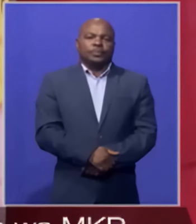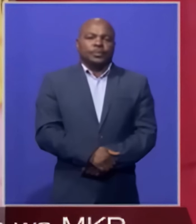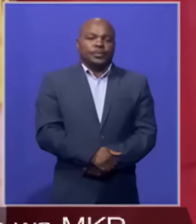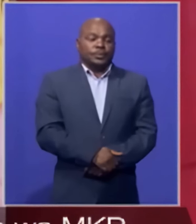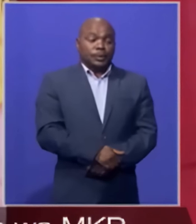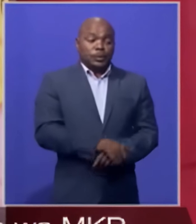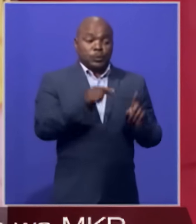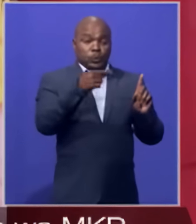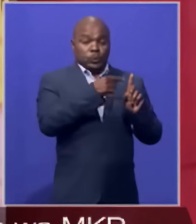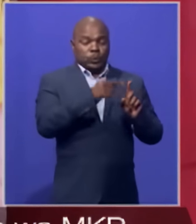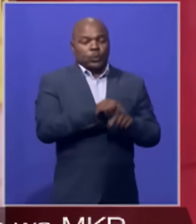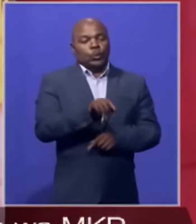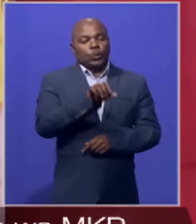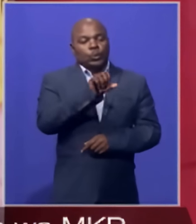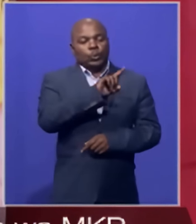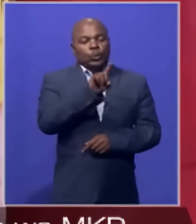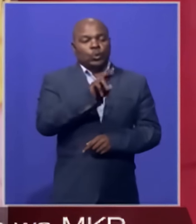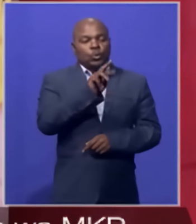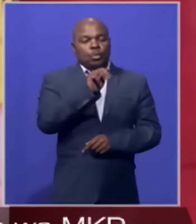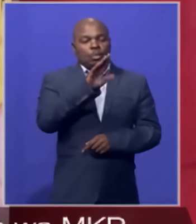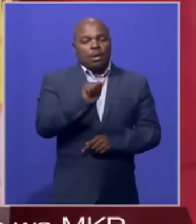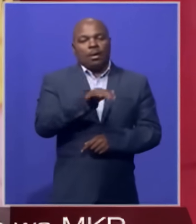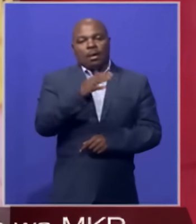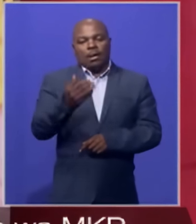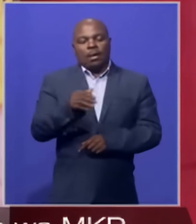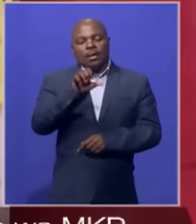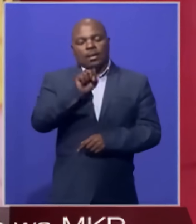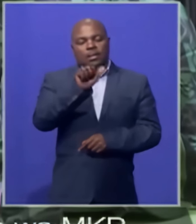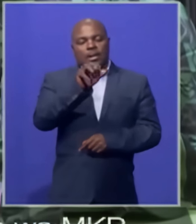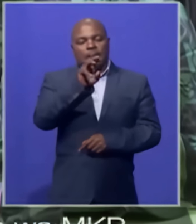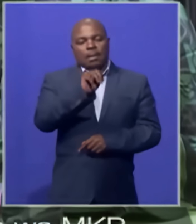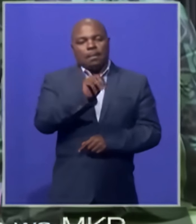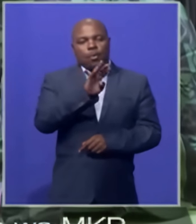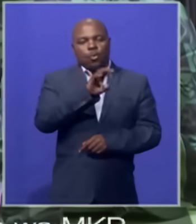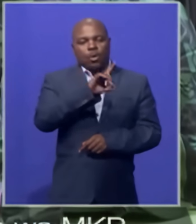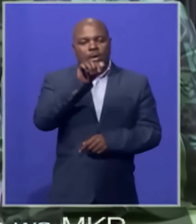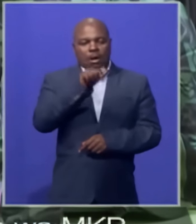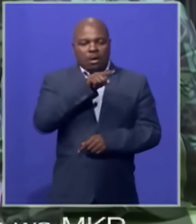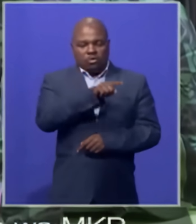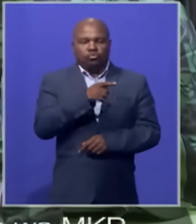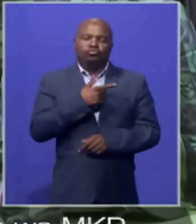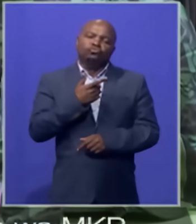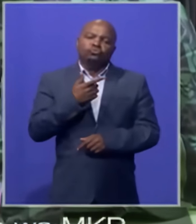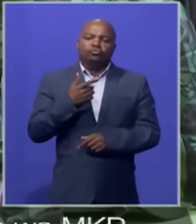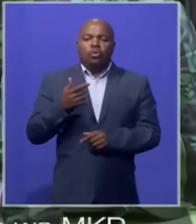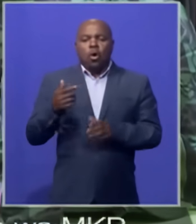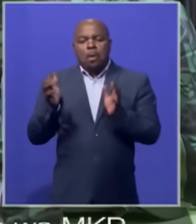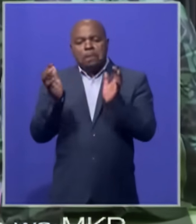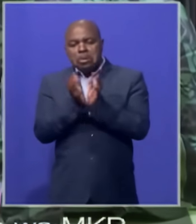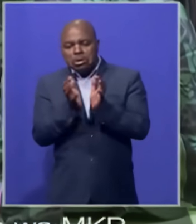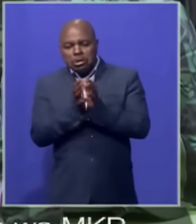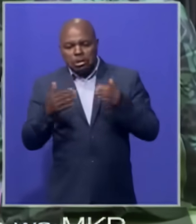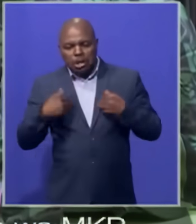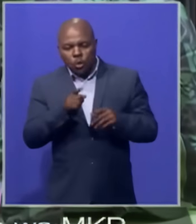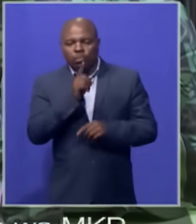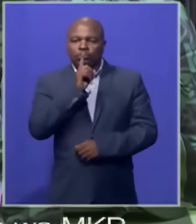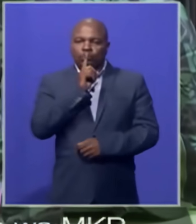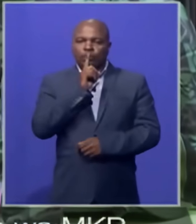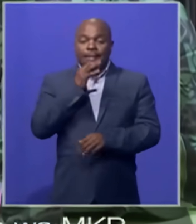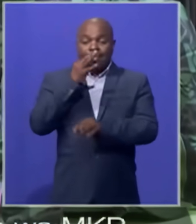Duduzile Zuma Zambutla yo a bego a bona laedile sefatlhegong ga se a bolela selo ge kopano yeo e thoma mo